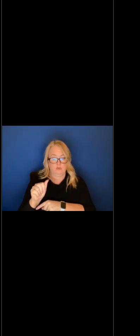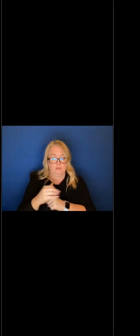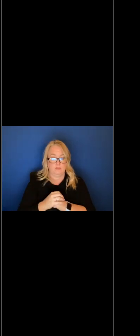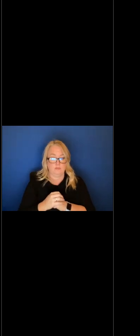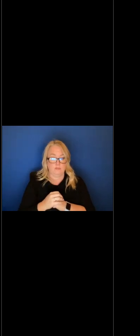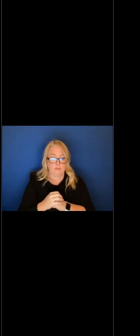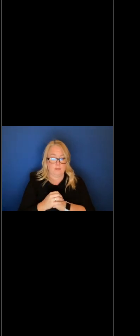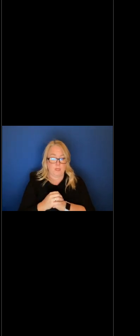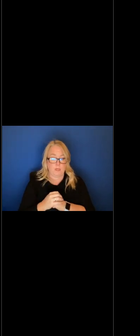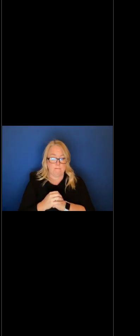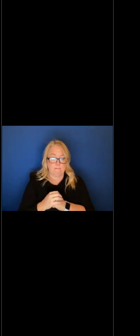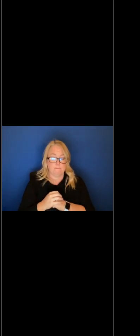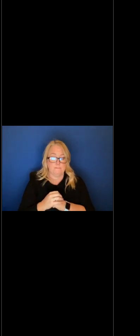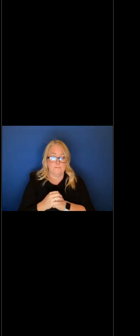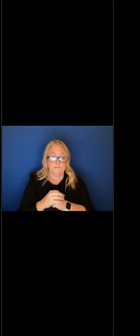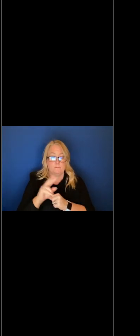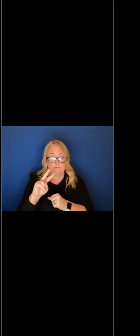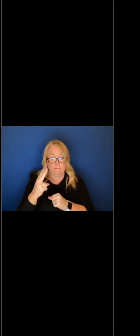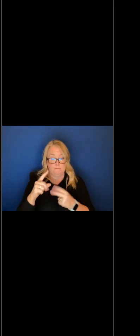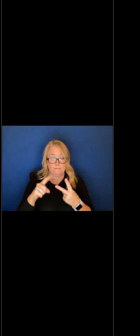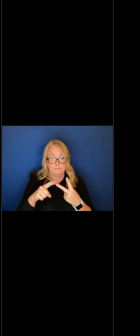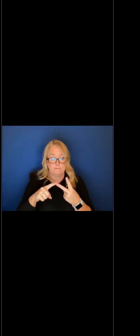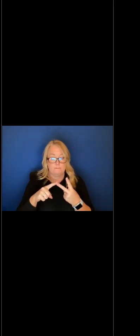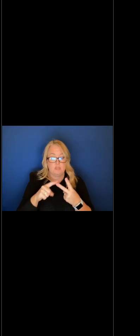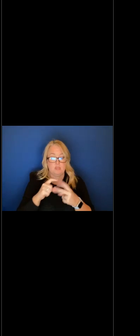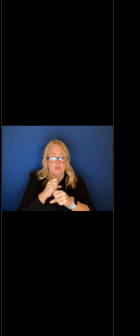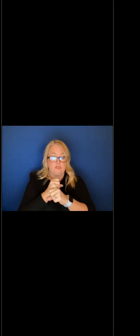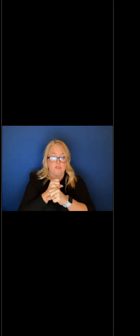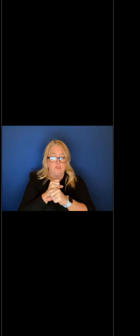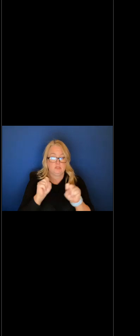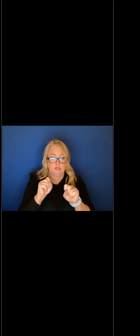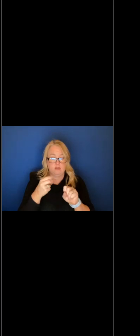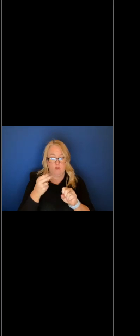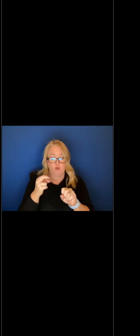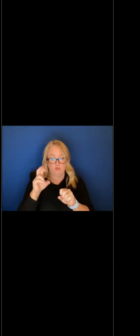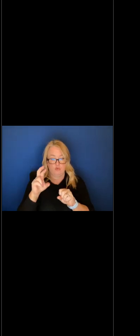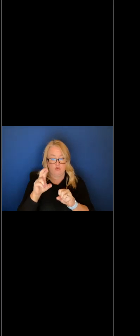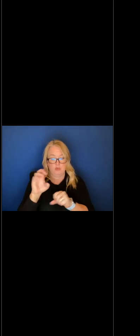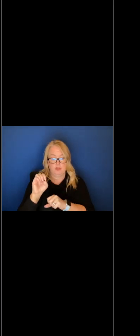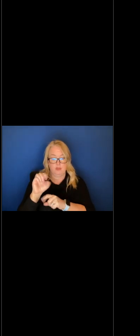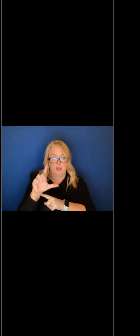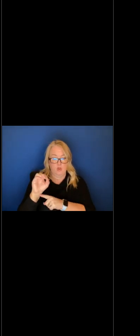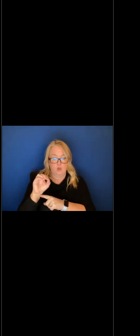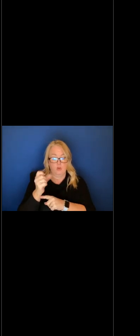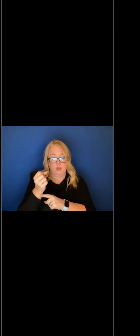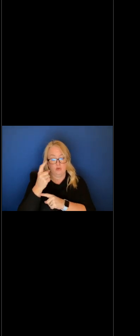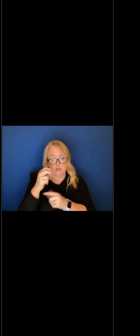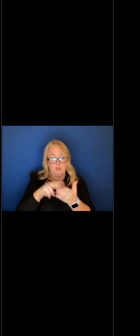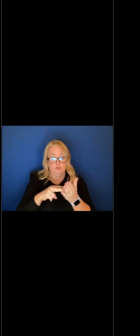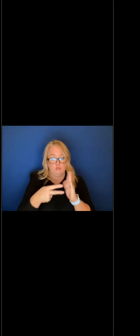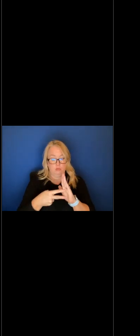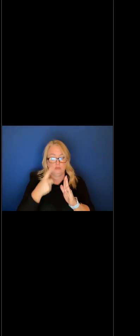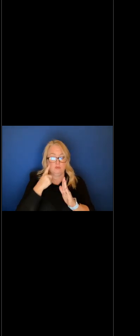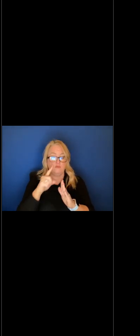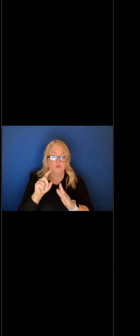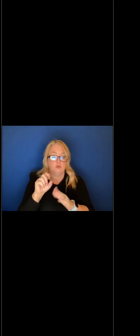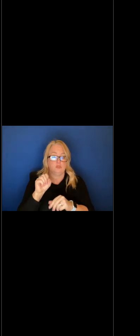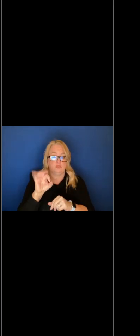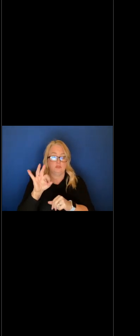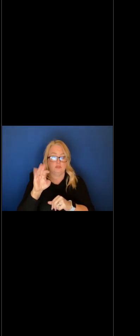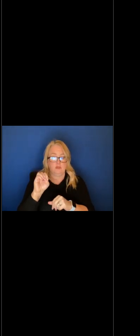Act. Topic 2, Safe Harbors. ELO, understand the purpose of a